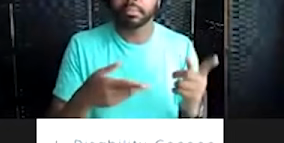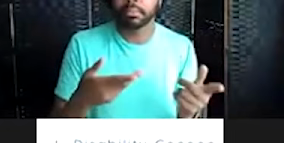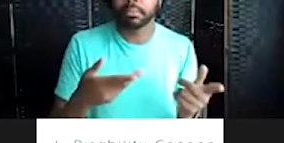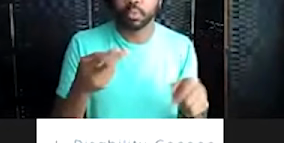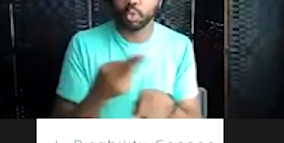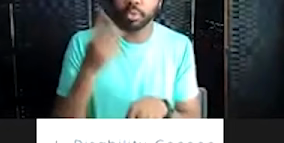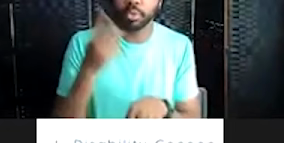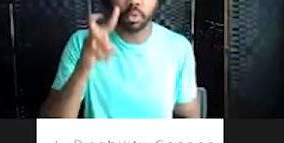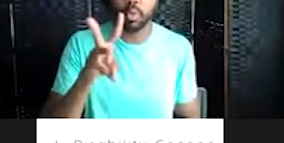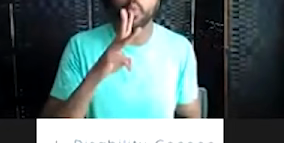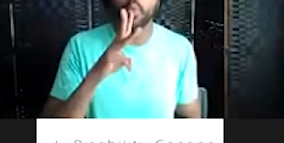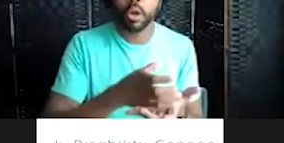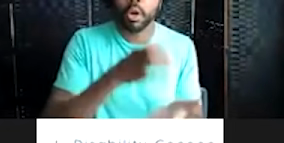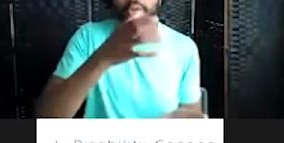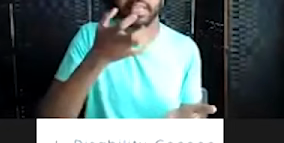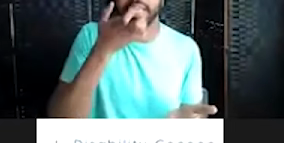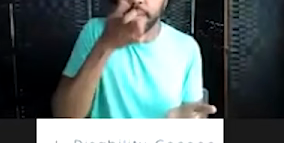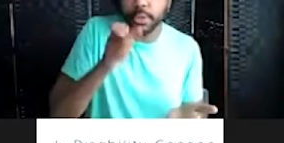pump,